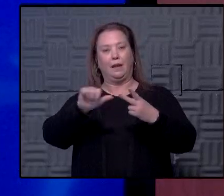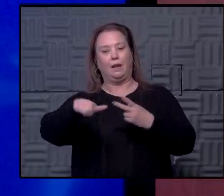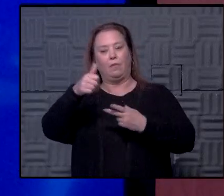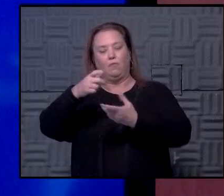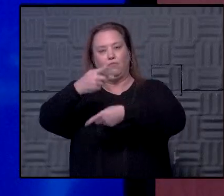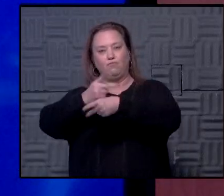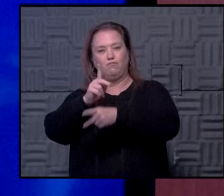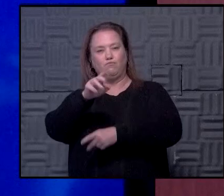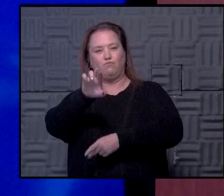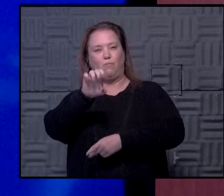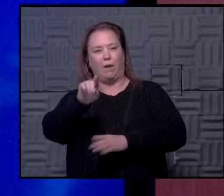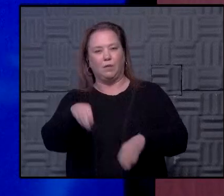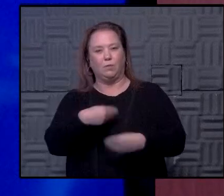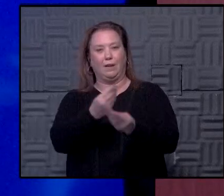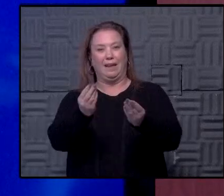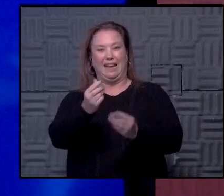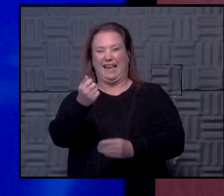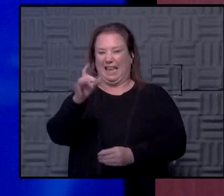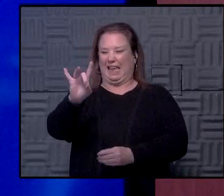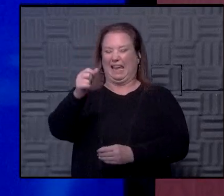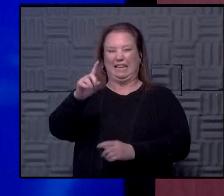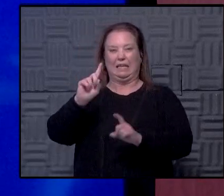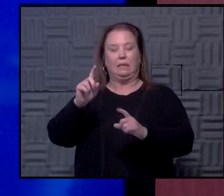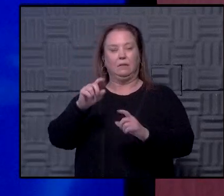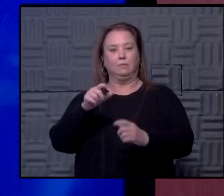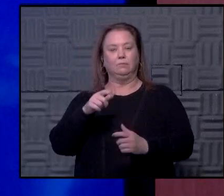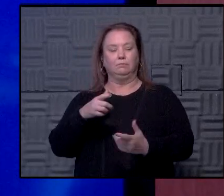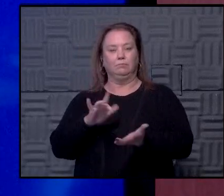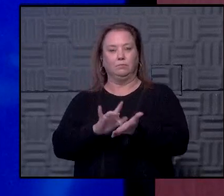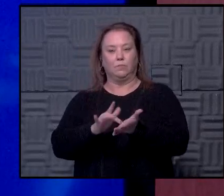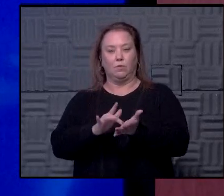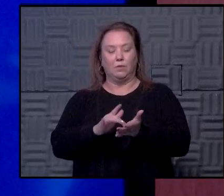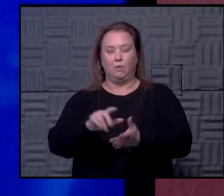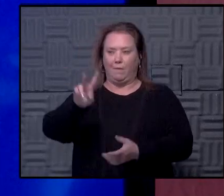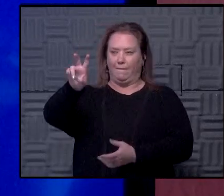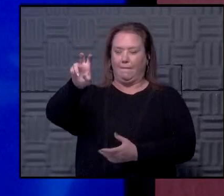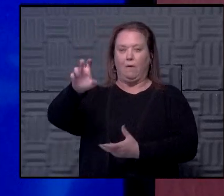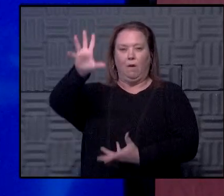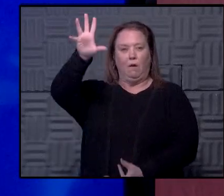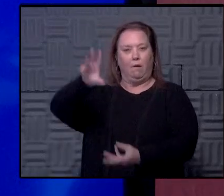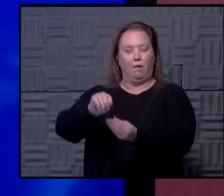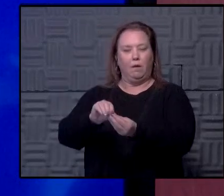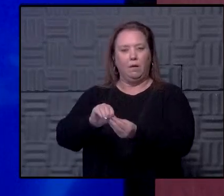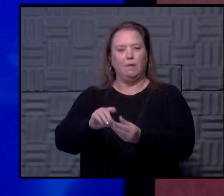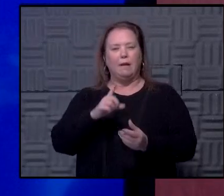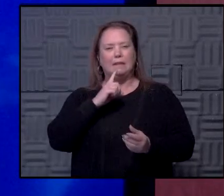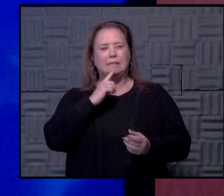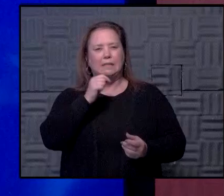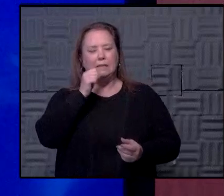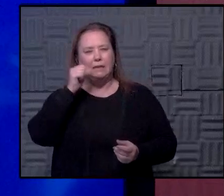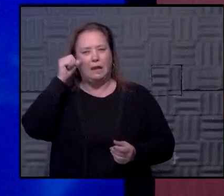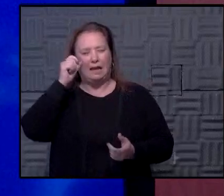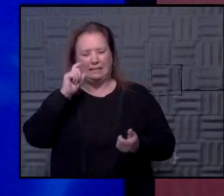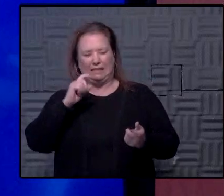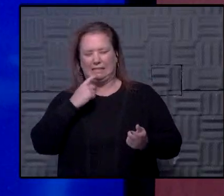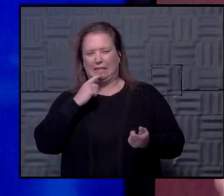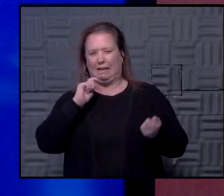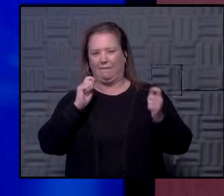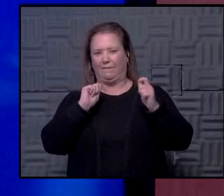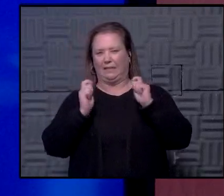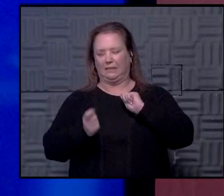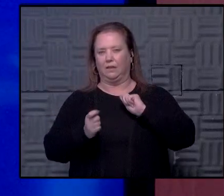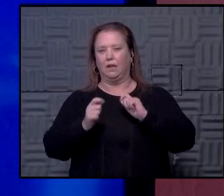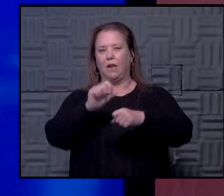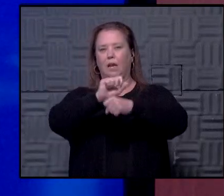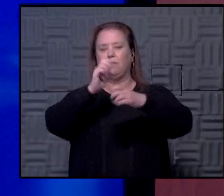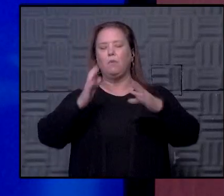starting to give too. So we've given 18 doses so far. We have about 200 doses there. I've also said something yesterday I've got to correct. I said that our